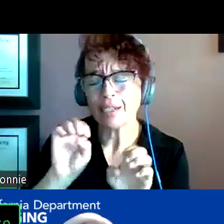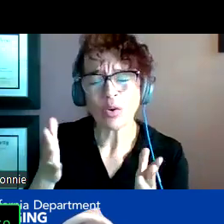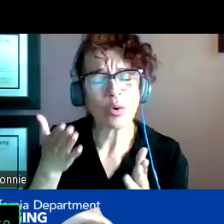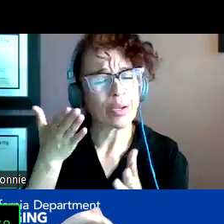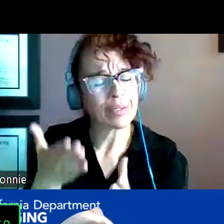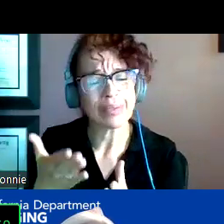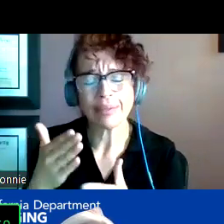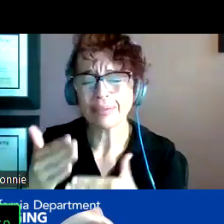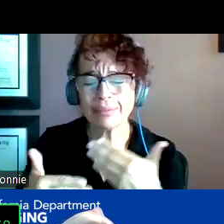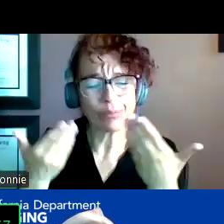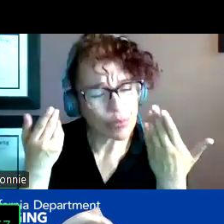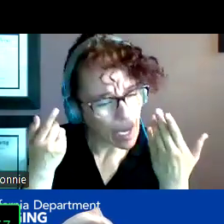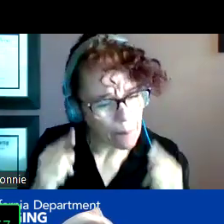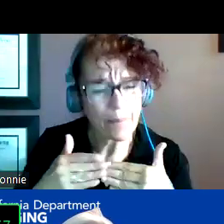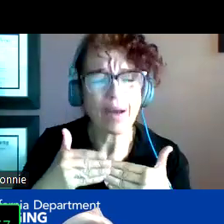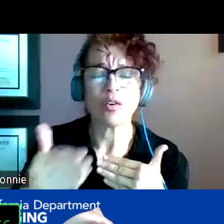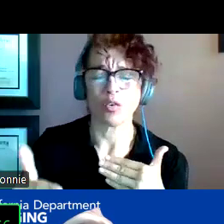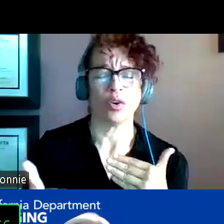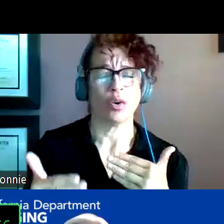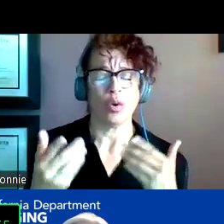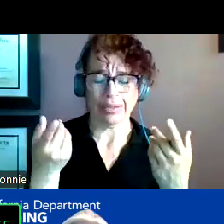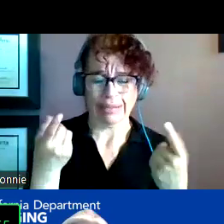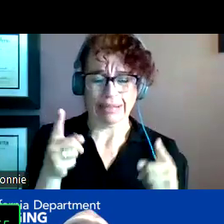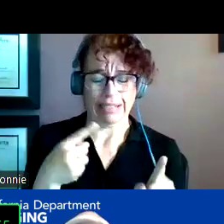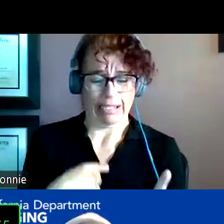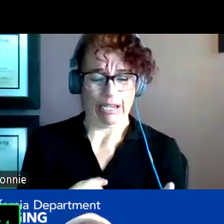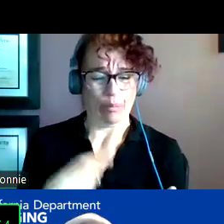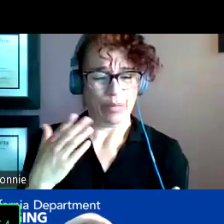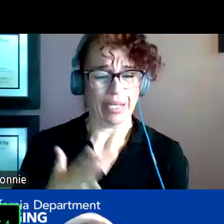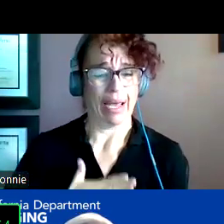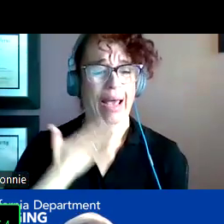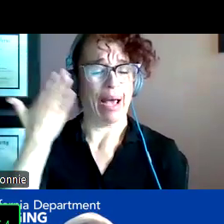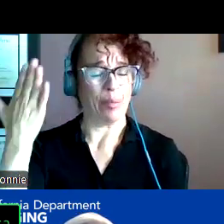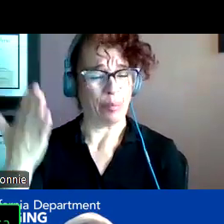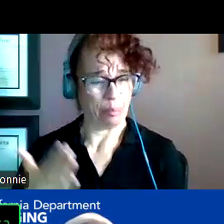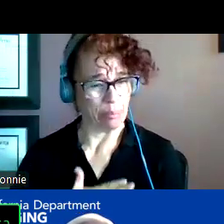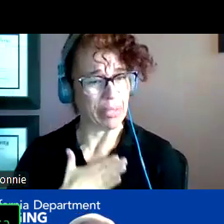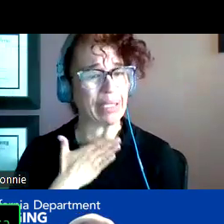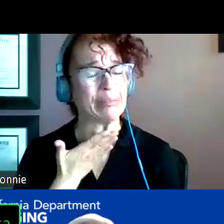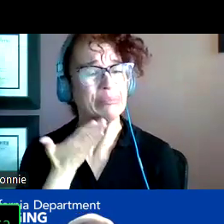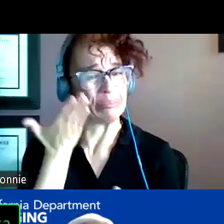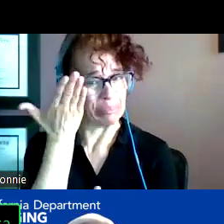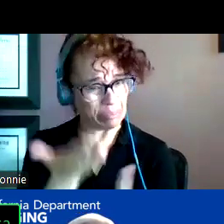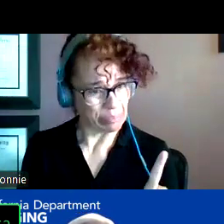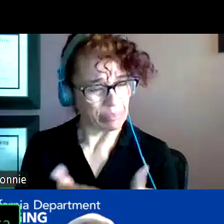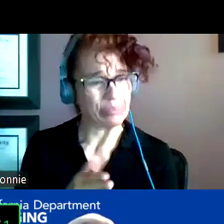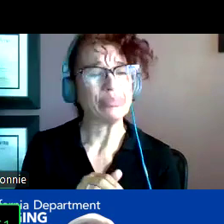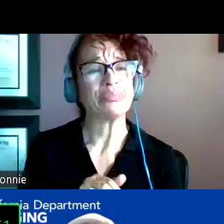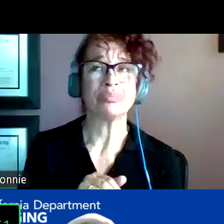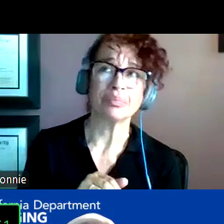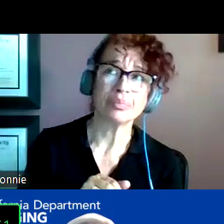and currently that isn't happening. So I would be happy to, or I